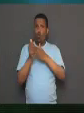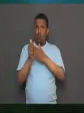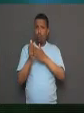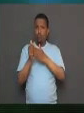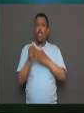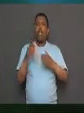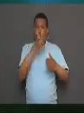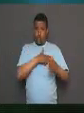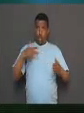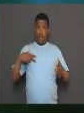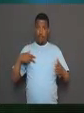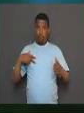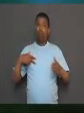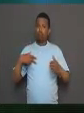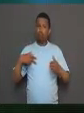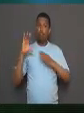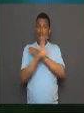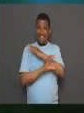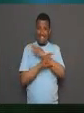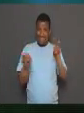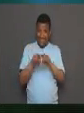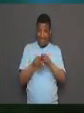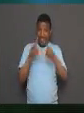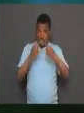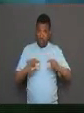than a socialist country like China.